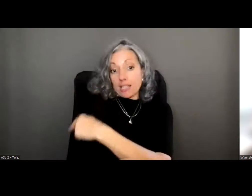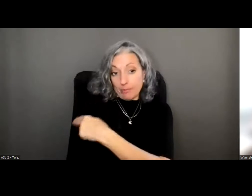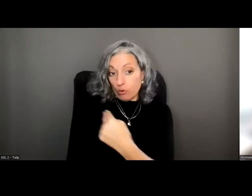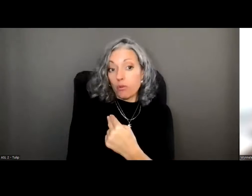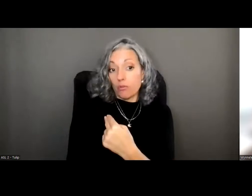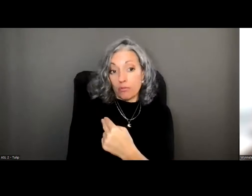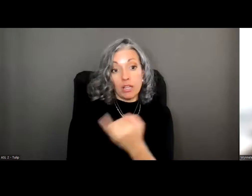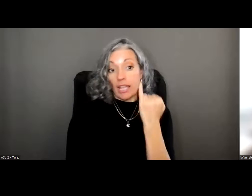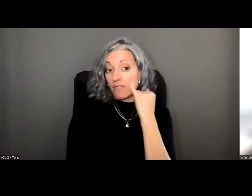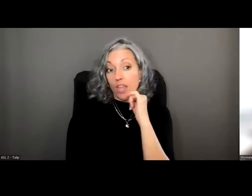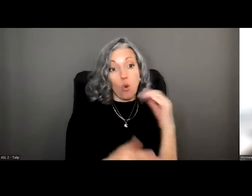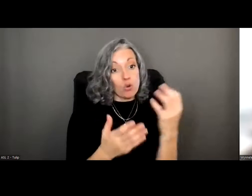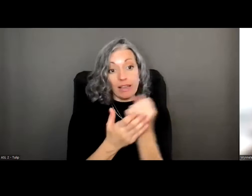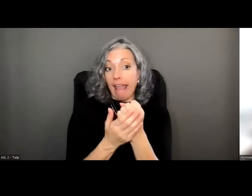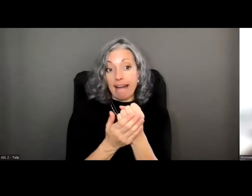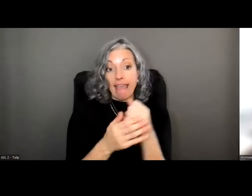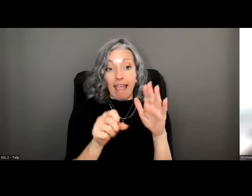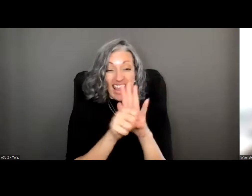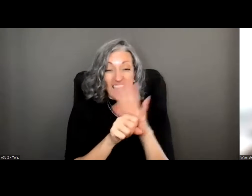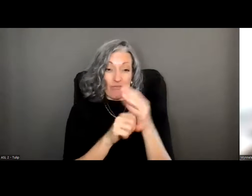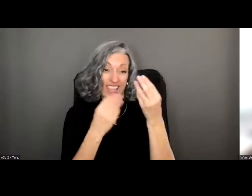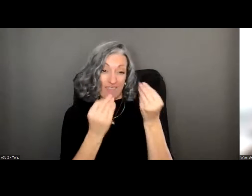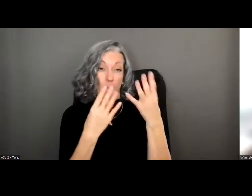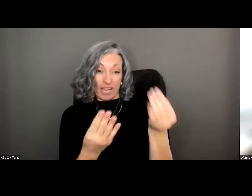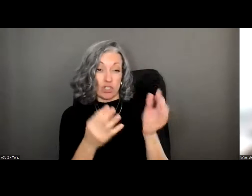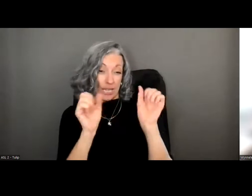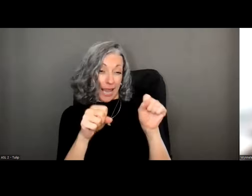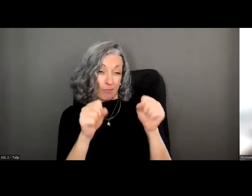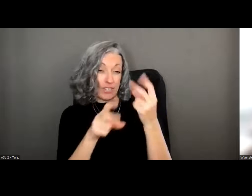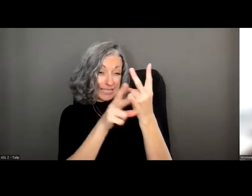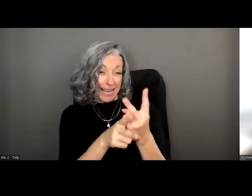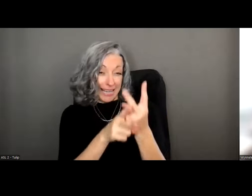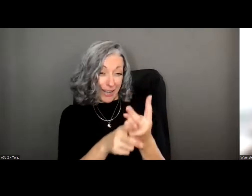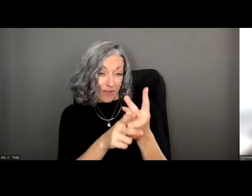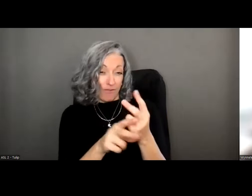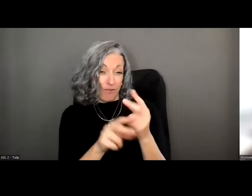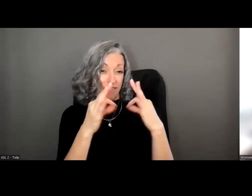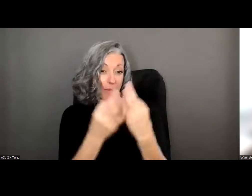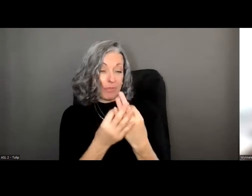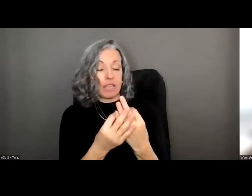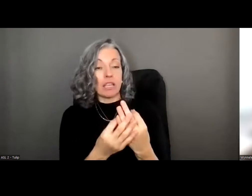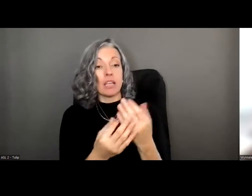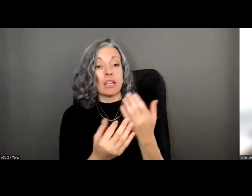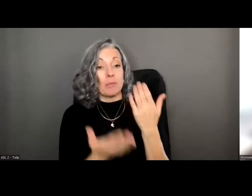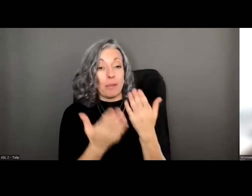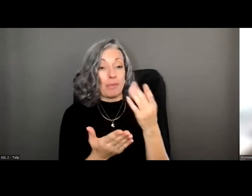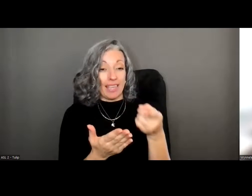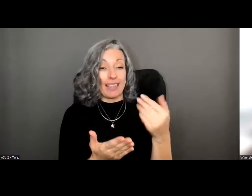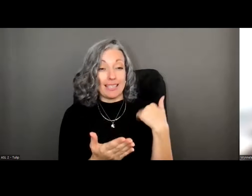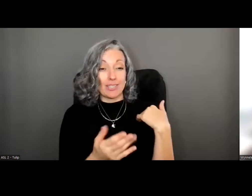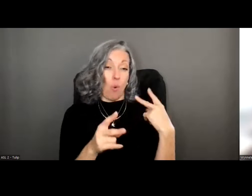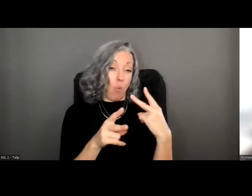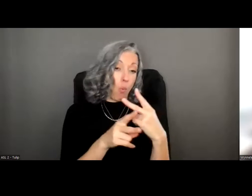they don't receive enough information to be able to care for their loved ones, that likely has a